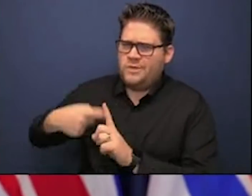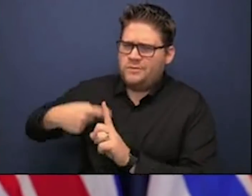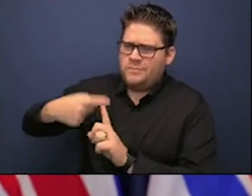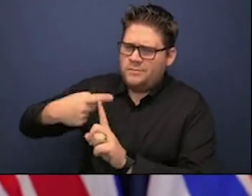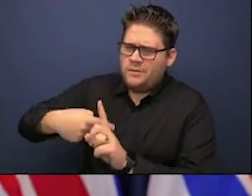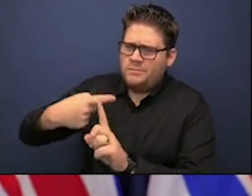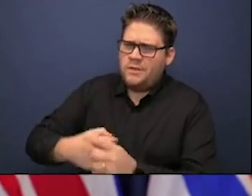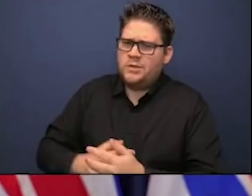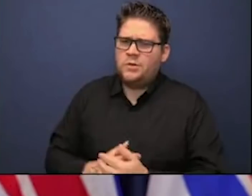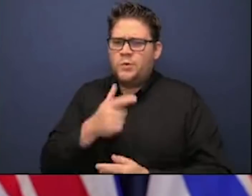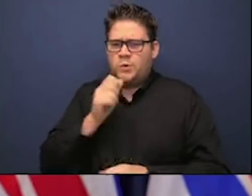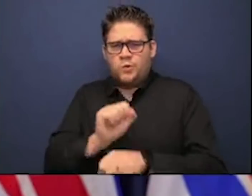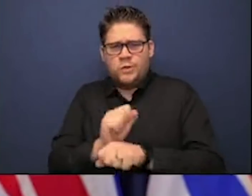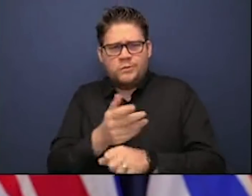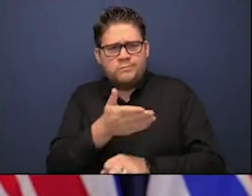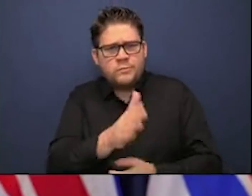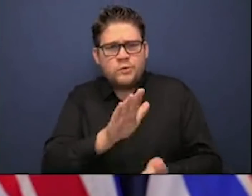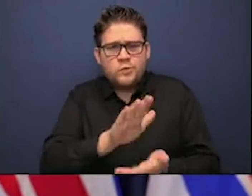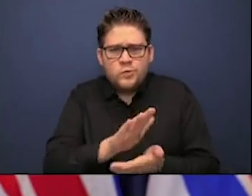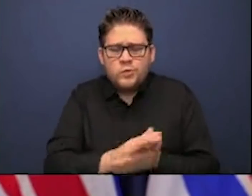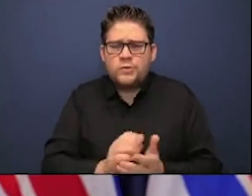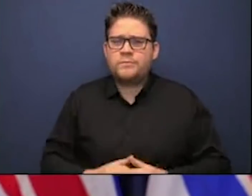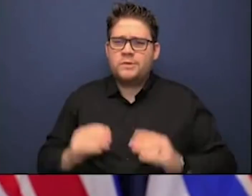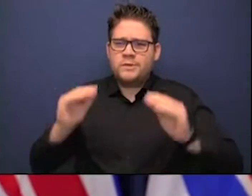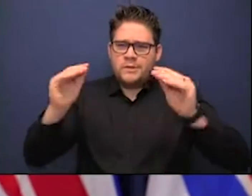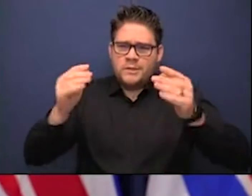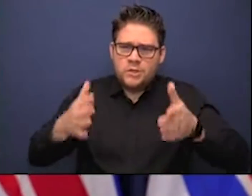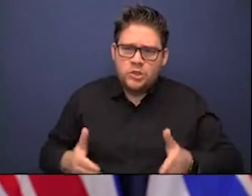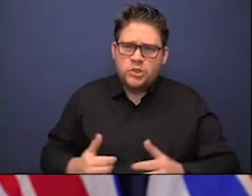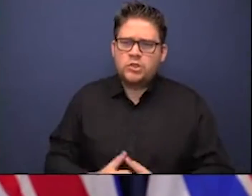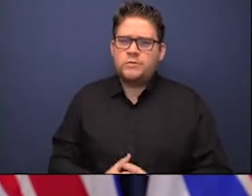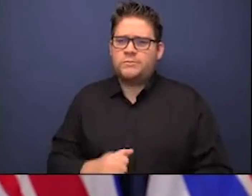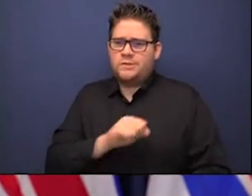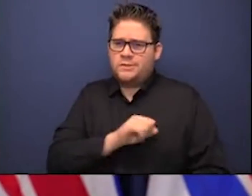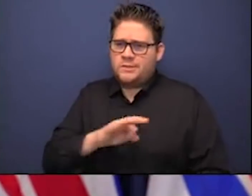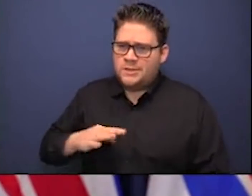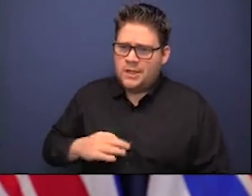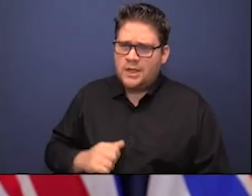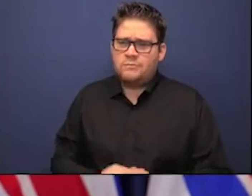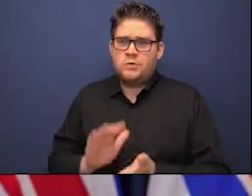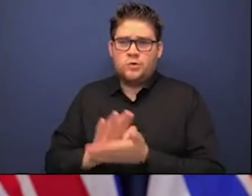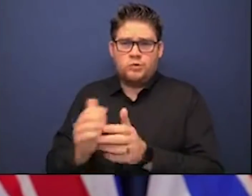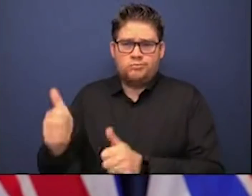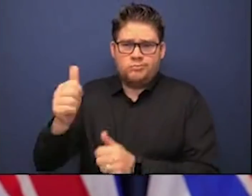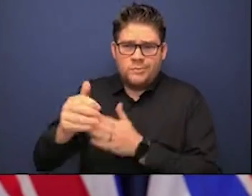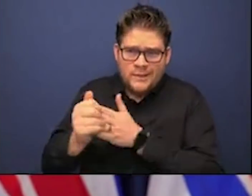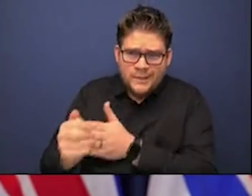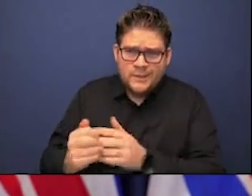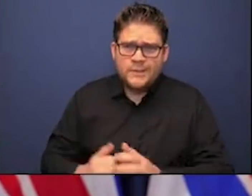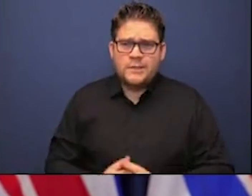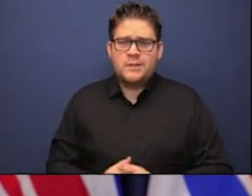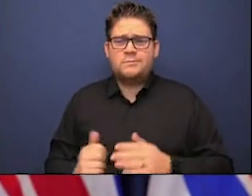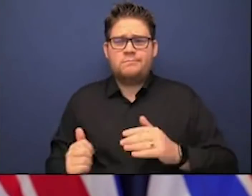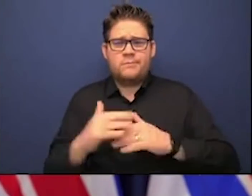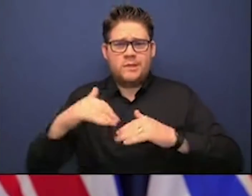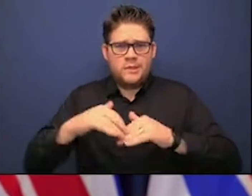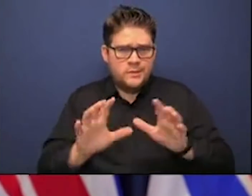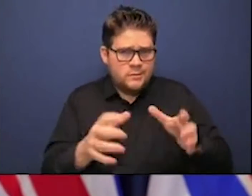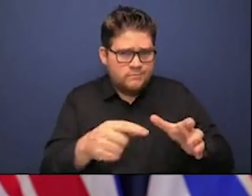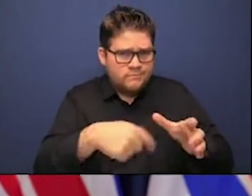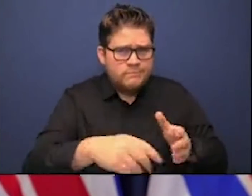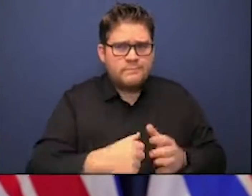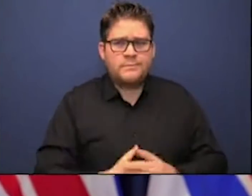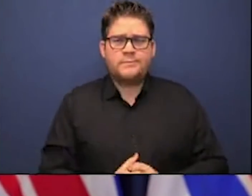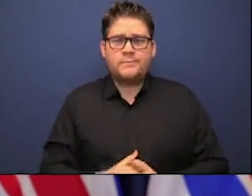school leaders, people in our Indigenous communities, parents and trustees have faced all of these challenges with